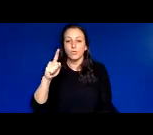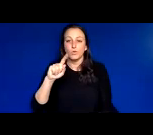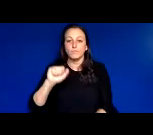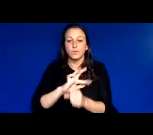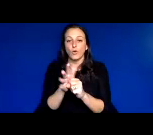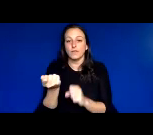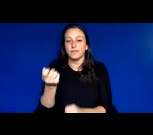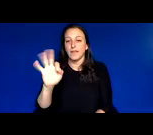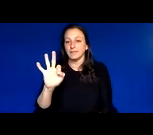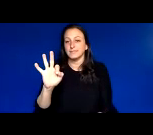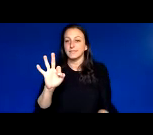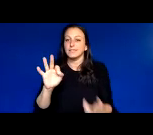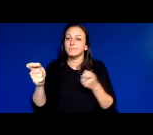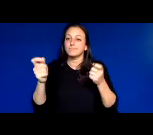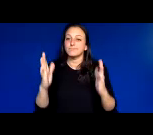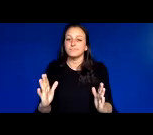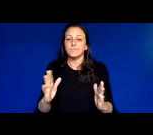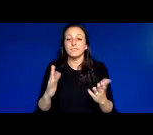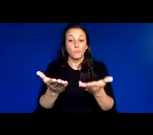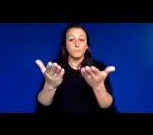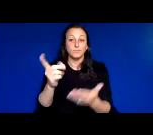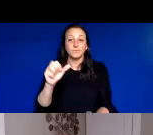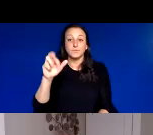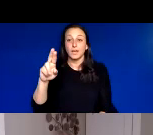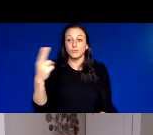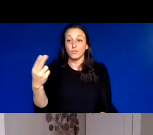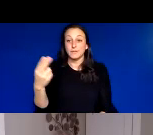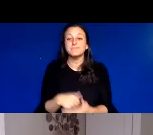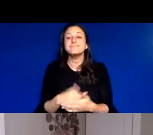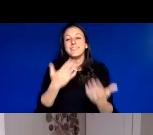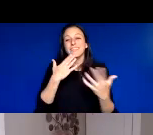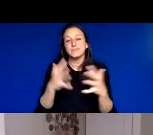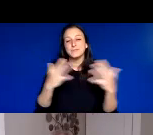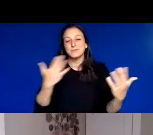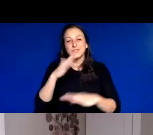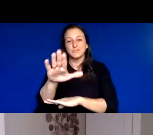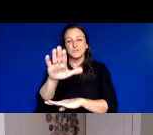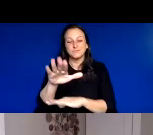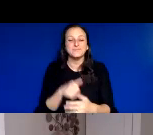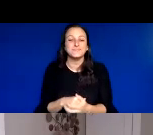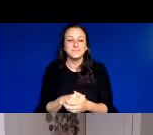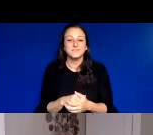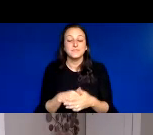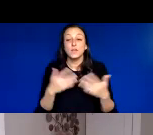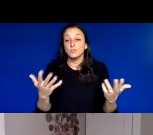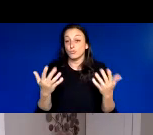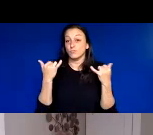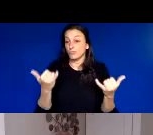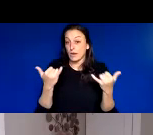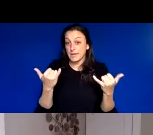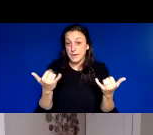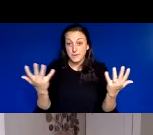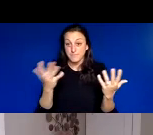start with Dr. Herlihy. Great, thank you so much. Good afternoon. So what we are seeing right now